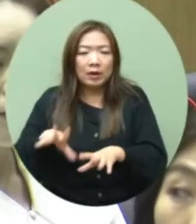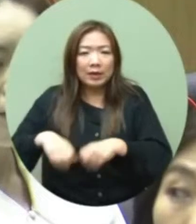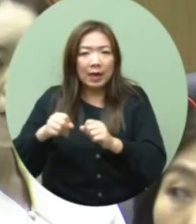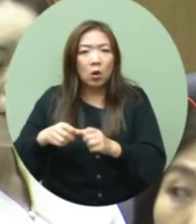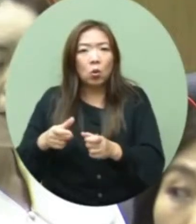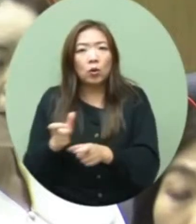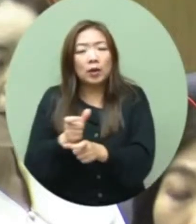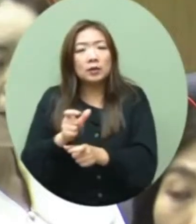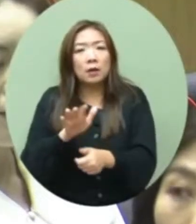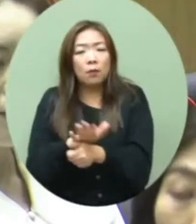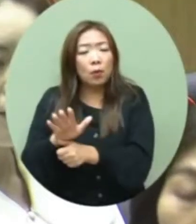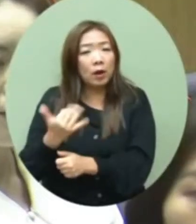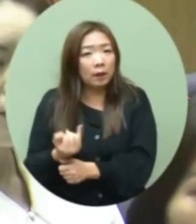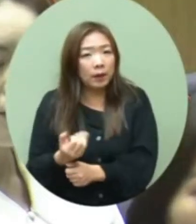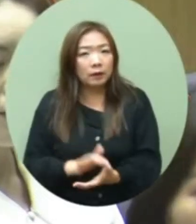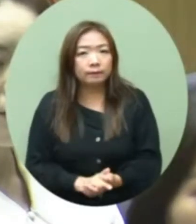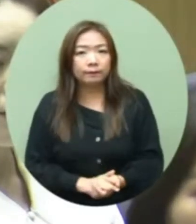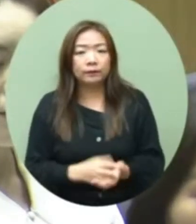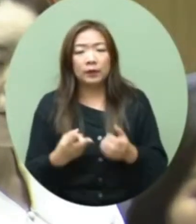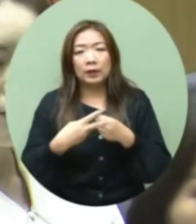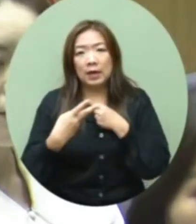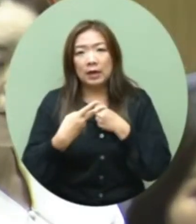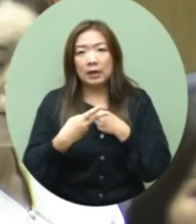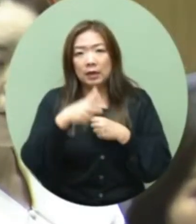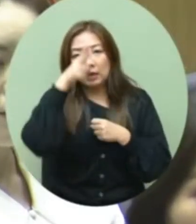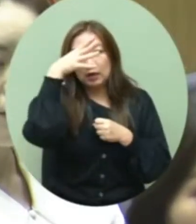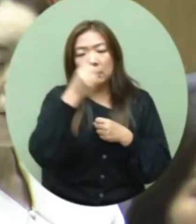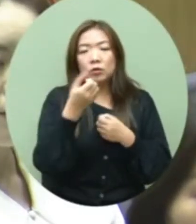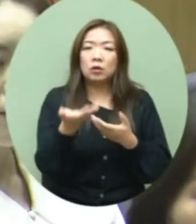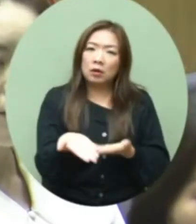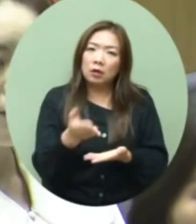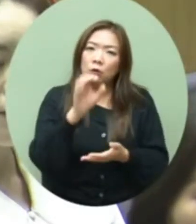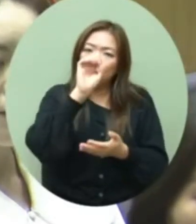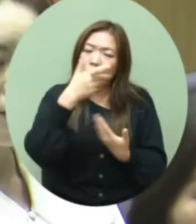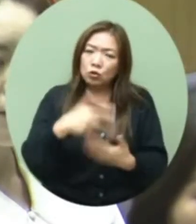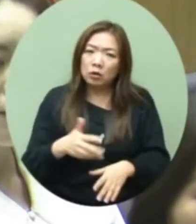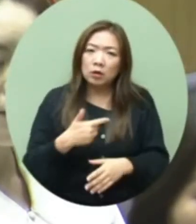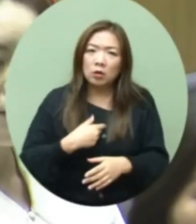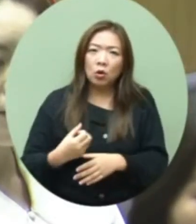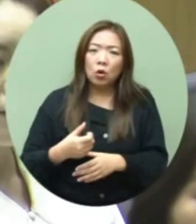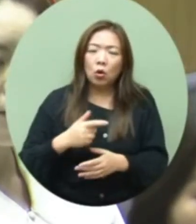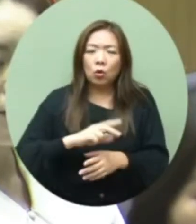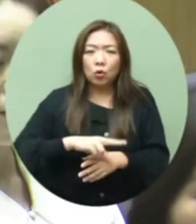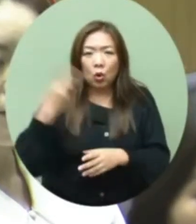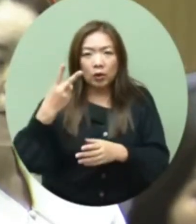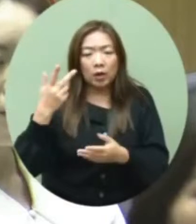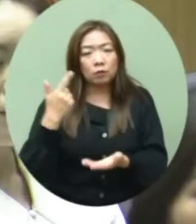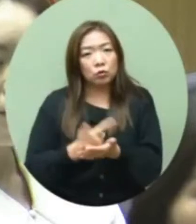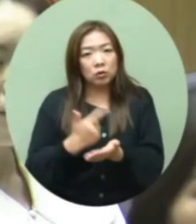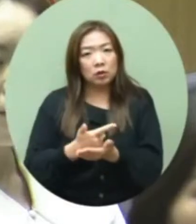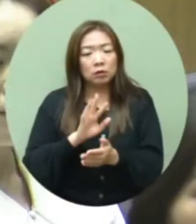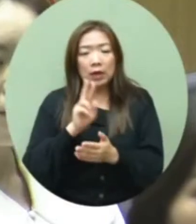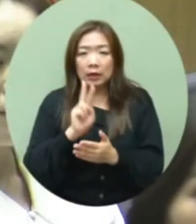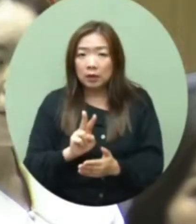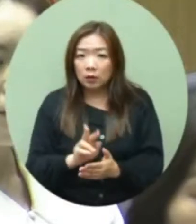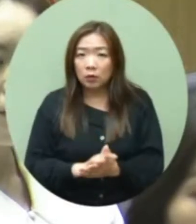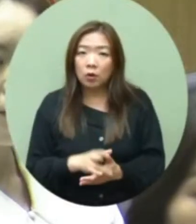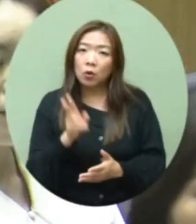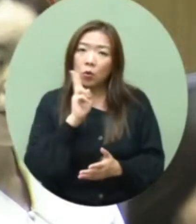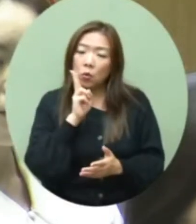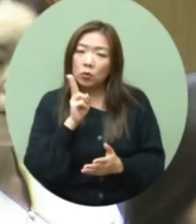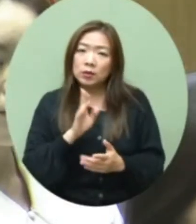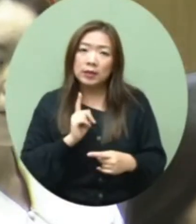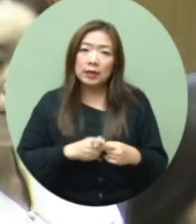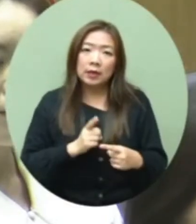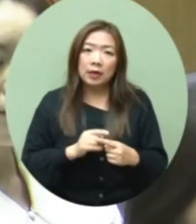of the poor economy? That's why these measures are launched to try to save the economy. Chief Executive,